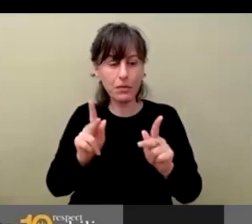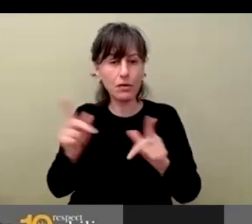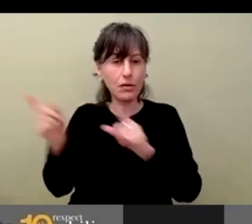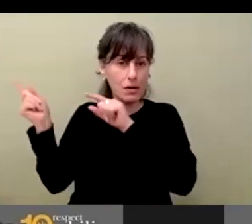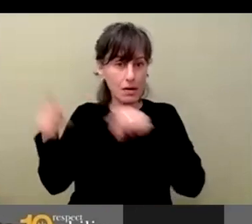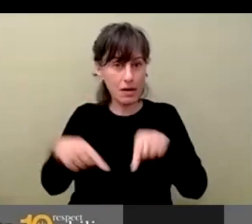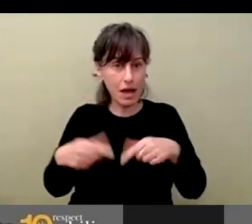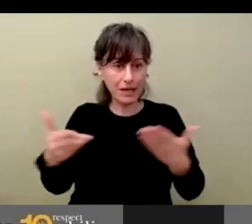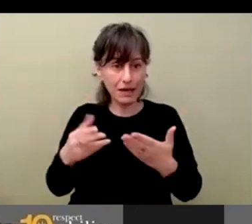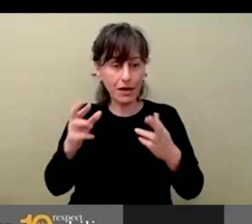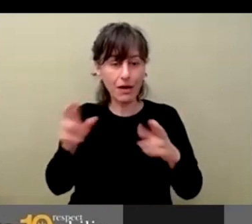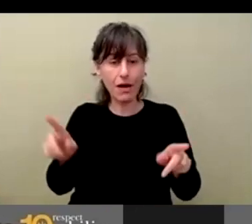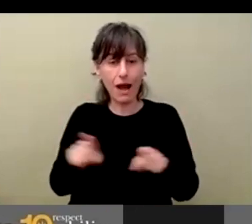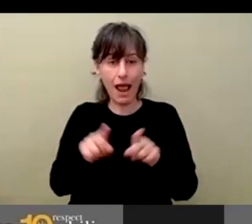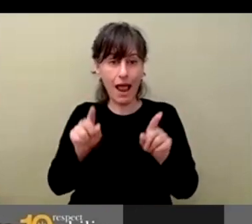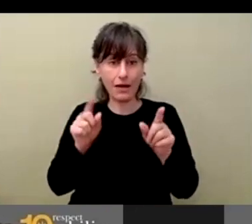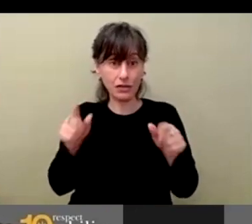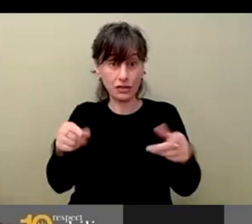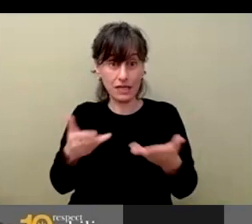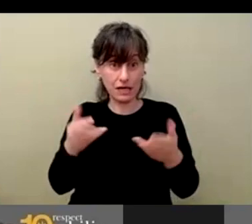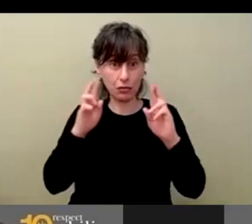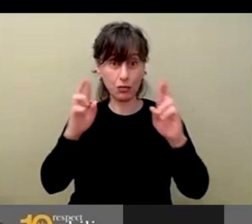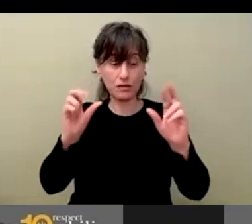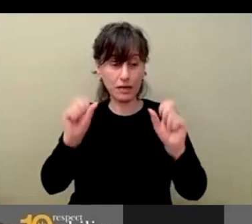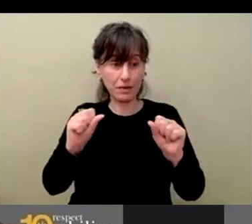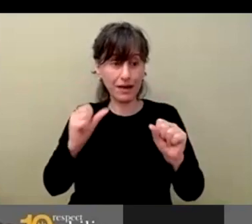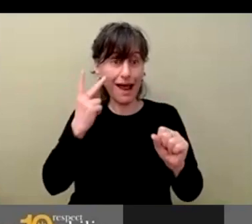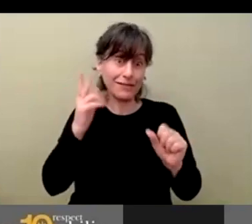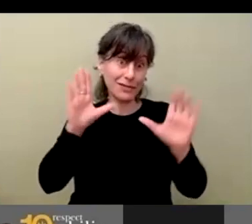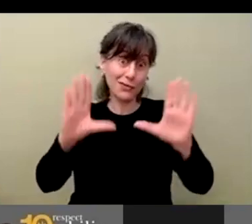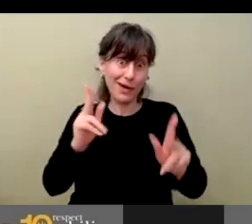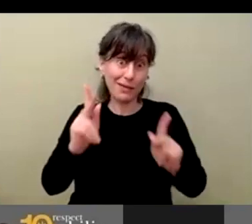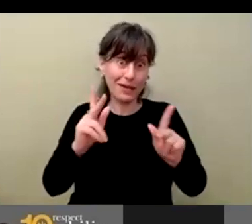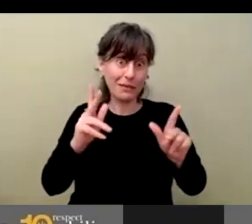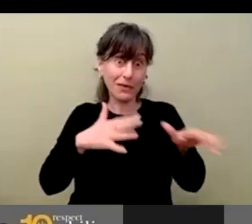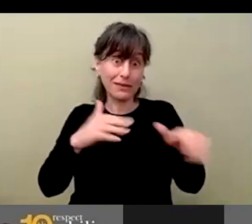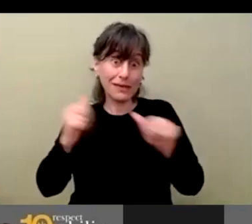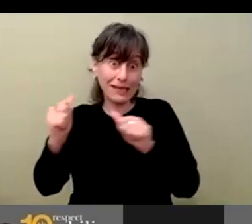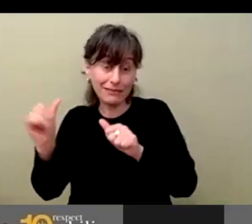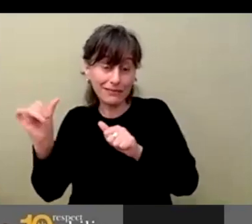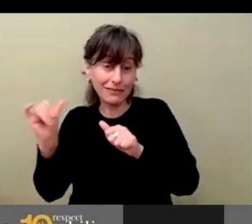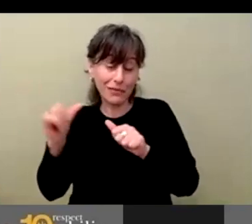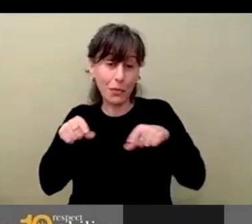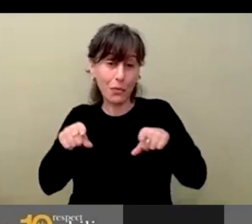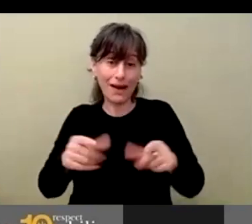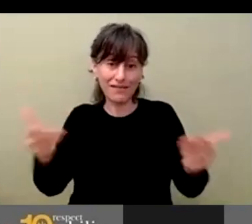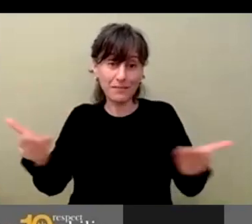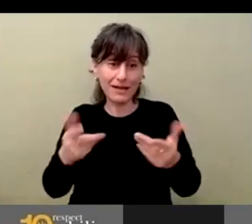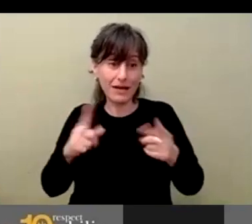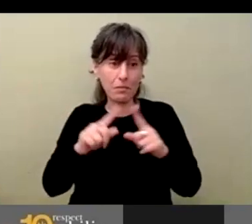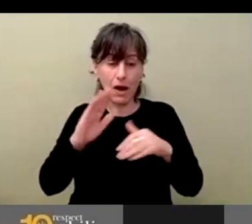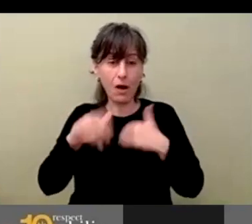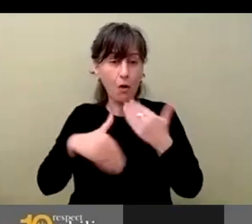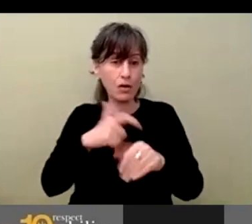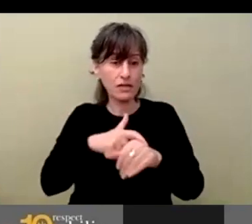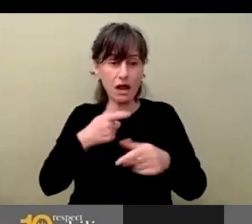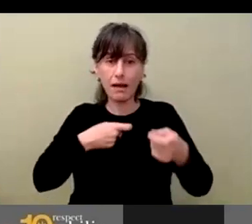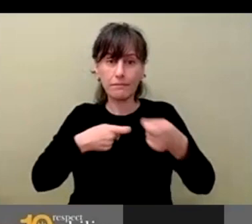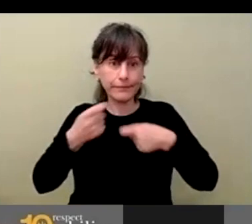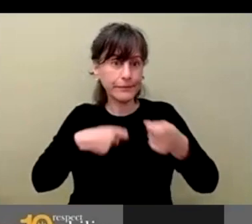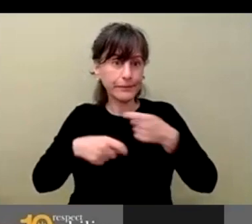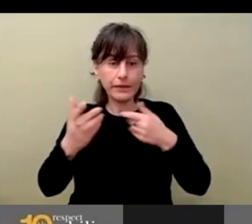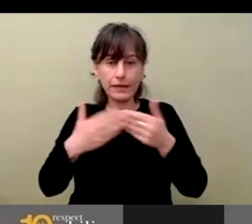Respectability and while I've been here, even seen some great people leave Respectability while I've been here. But the entire time I've been learning from great people,